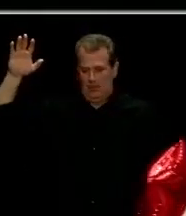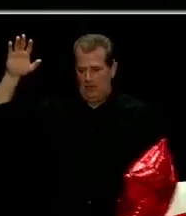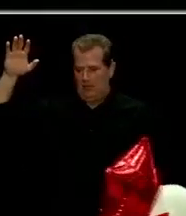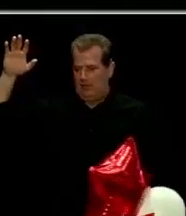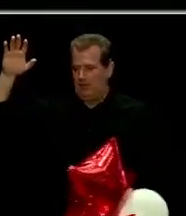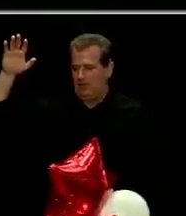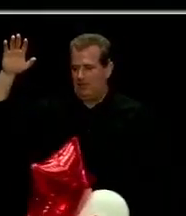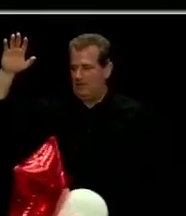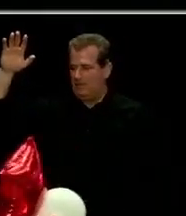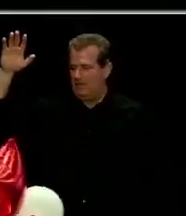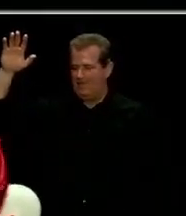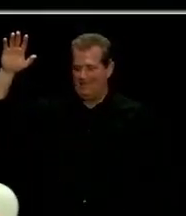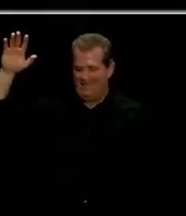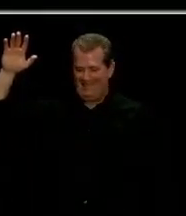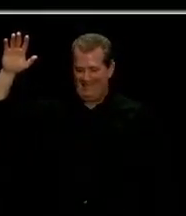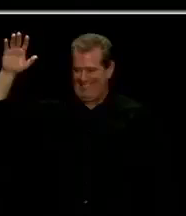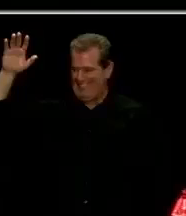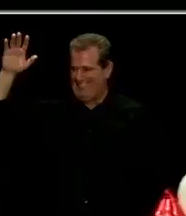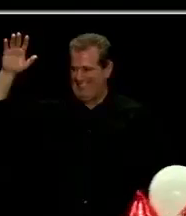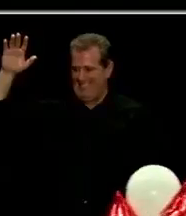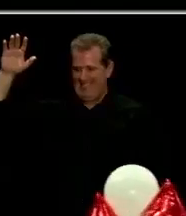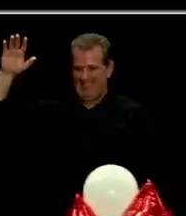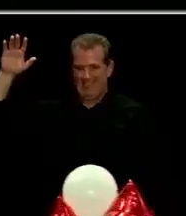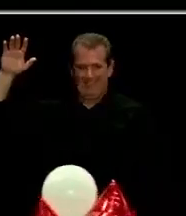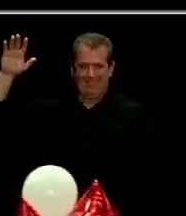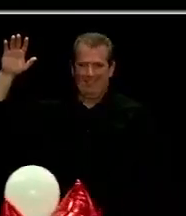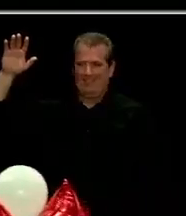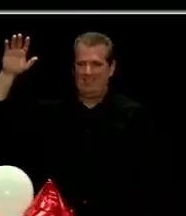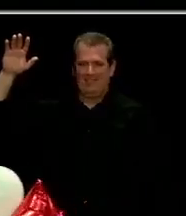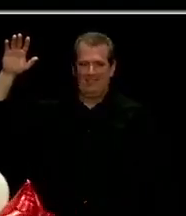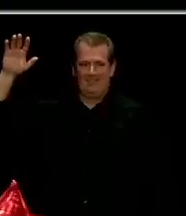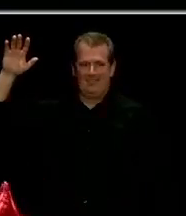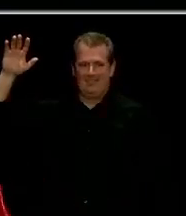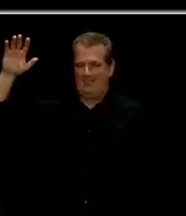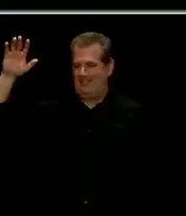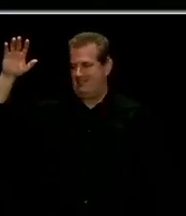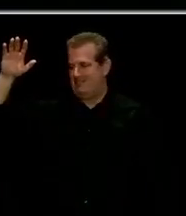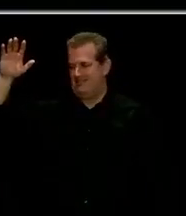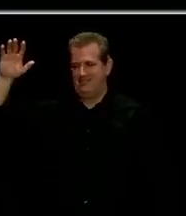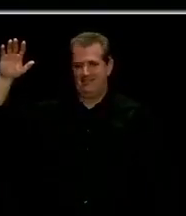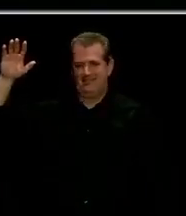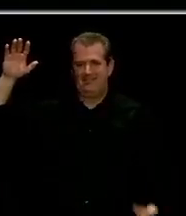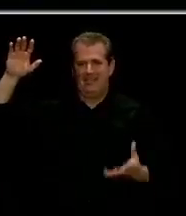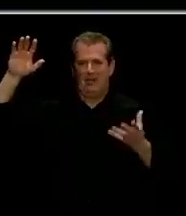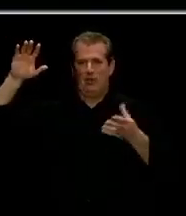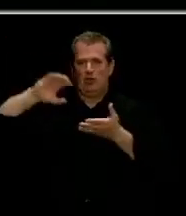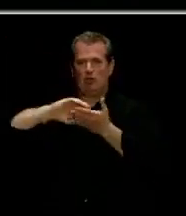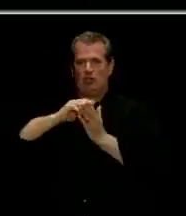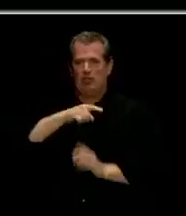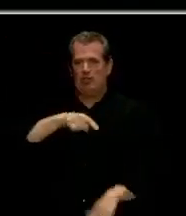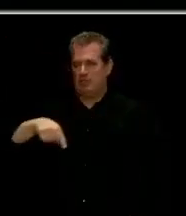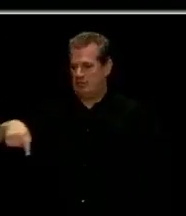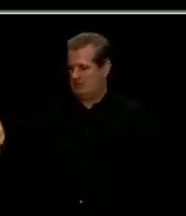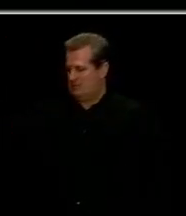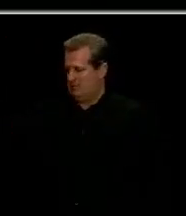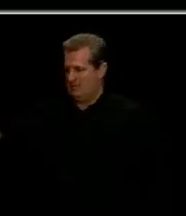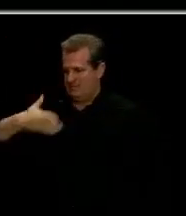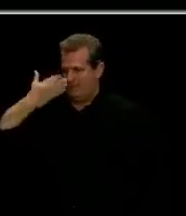Here, I'll rip them if you hand them. Okay? These are supposed to go in there. They're already